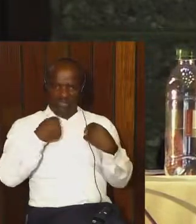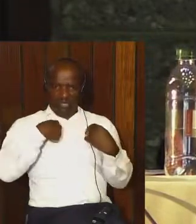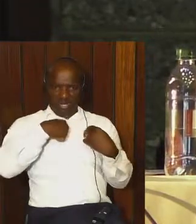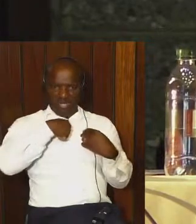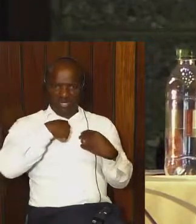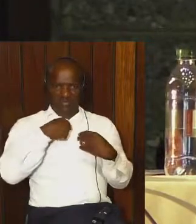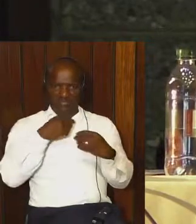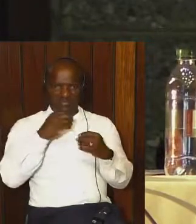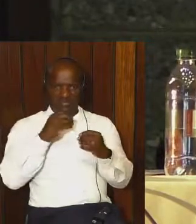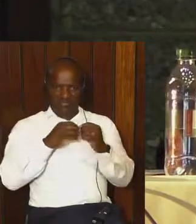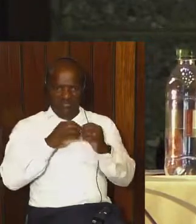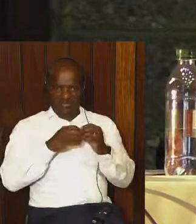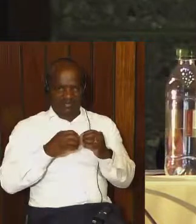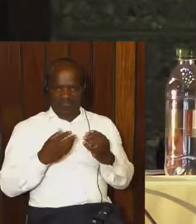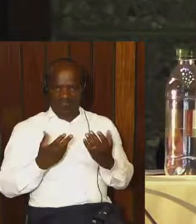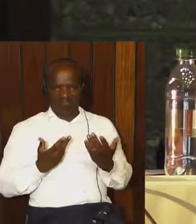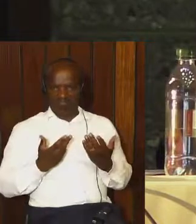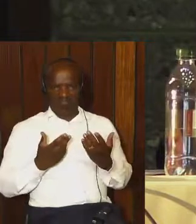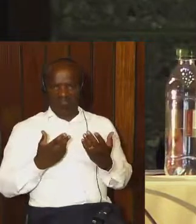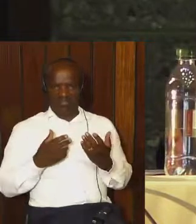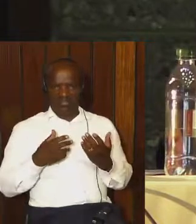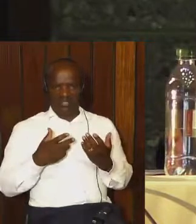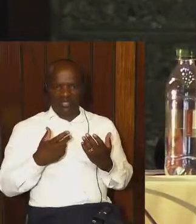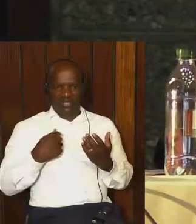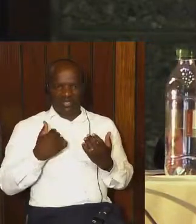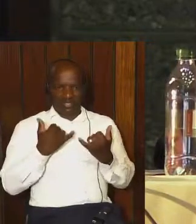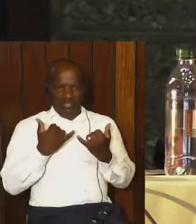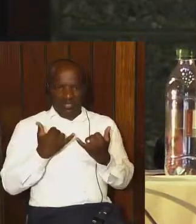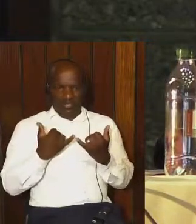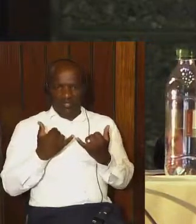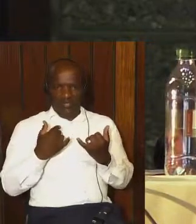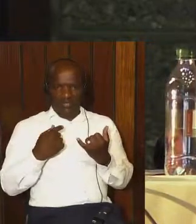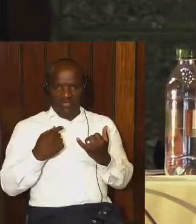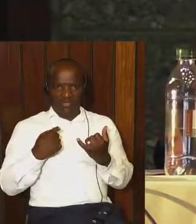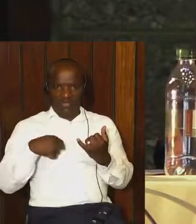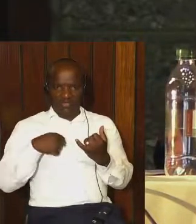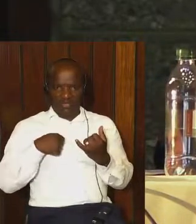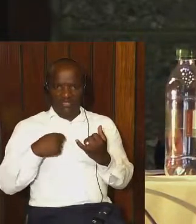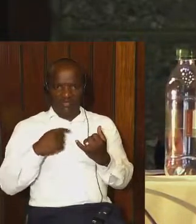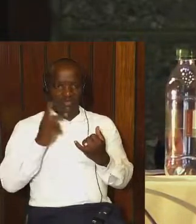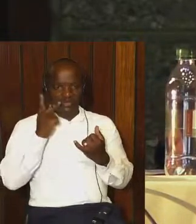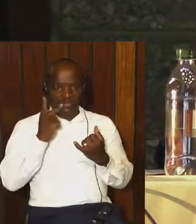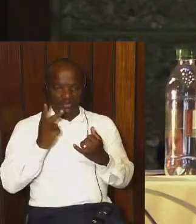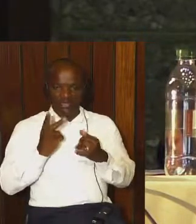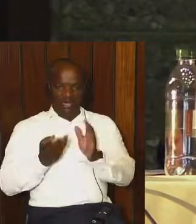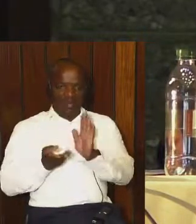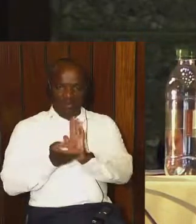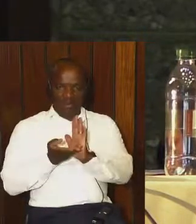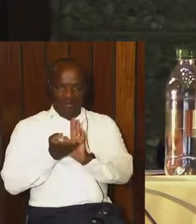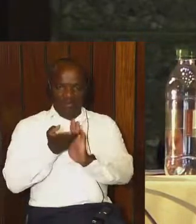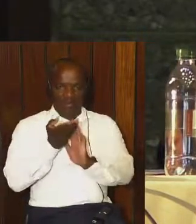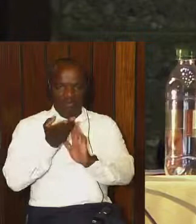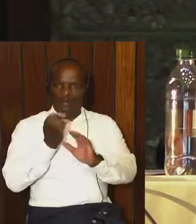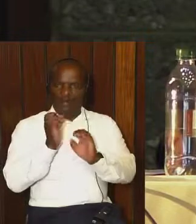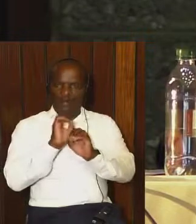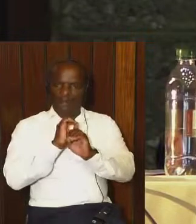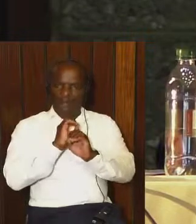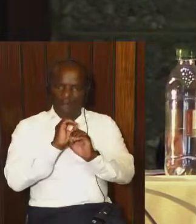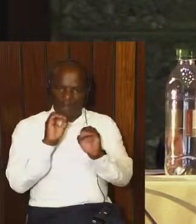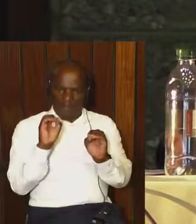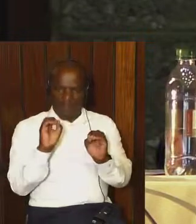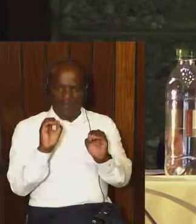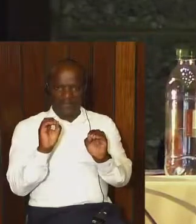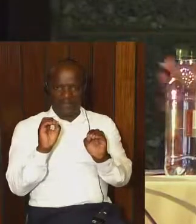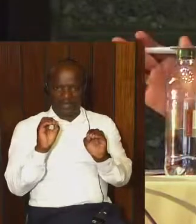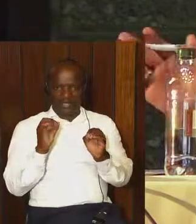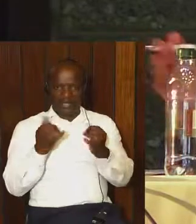there. The teams would come together, but we just realized we're not going anywhere. And that's what I've read extensively from the documentation.